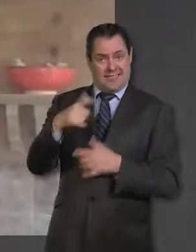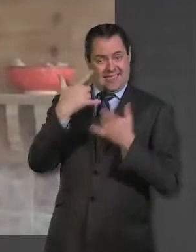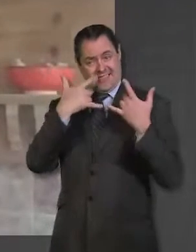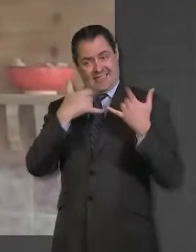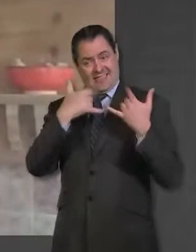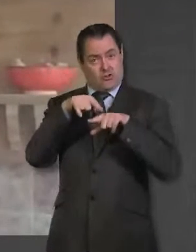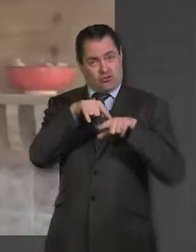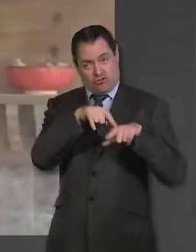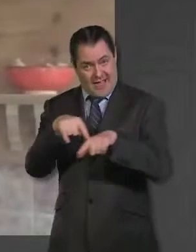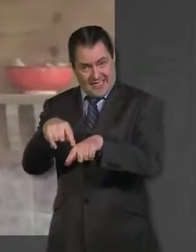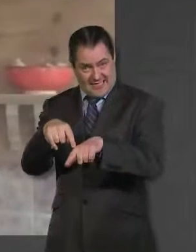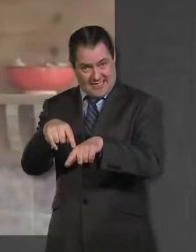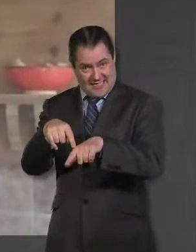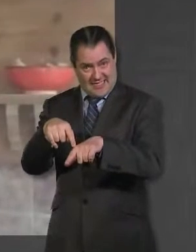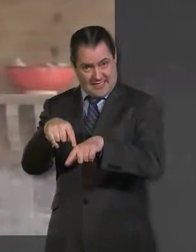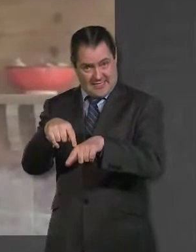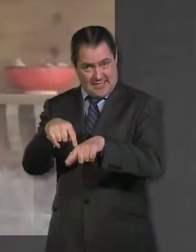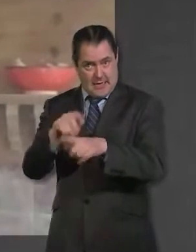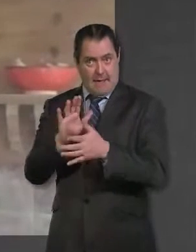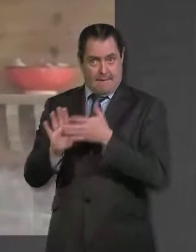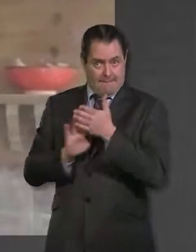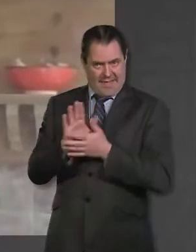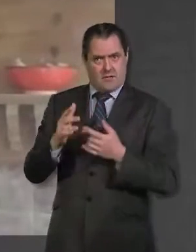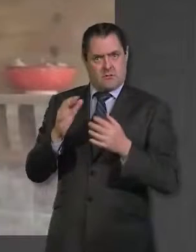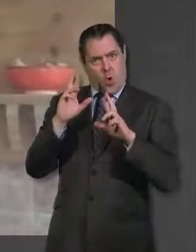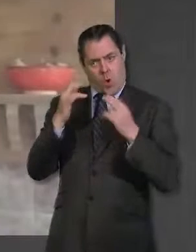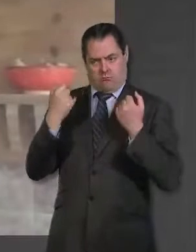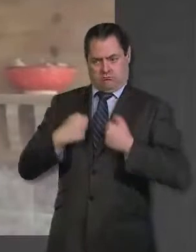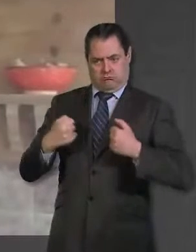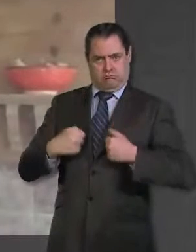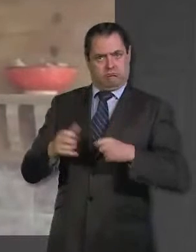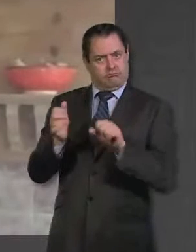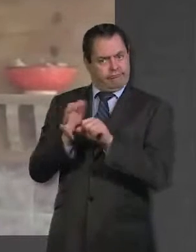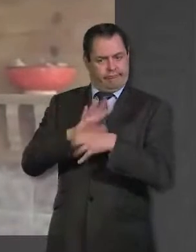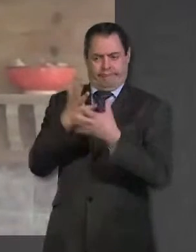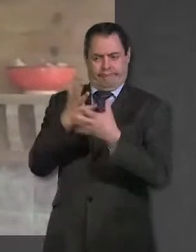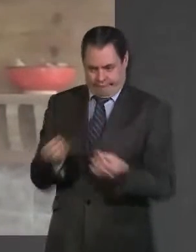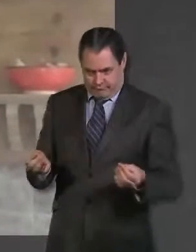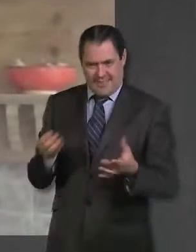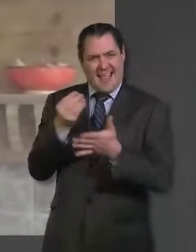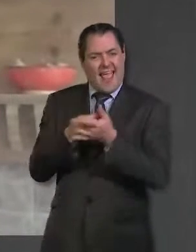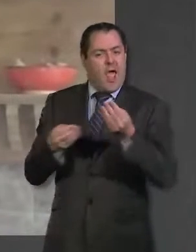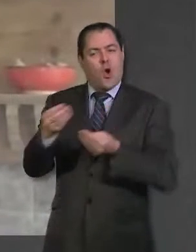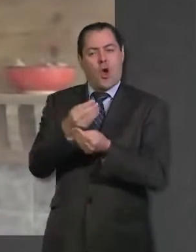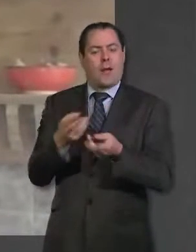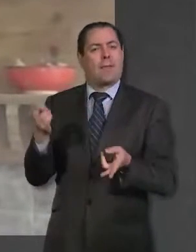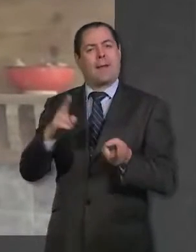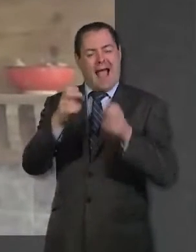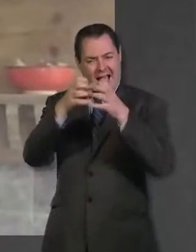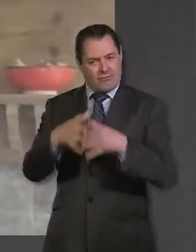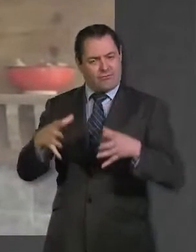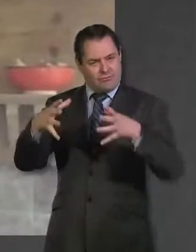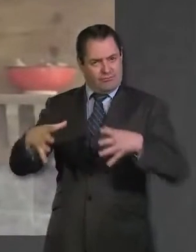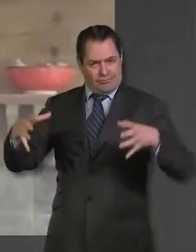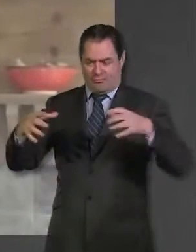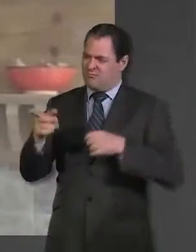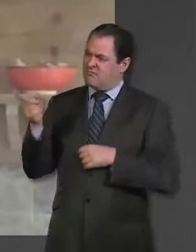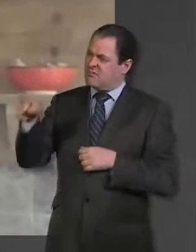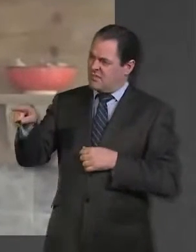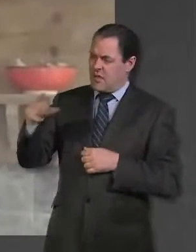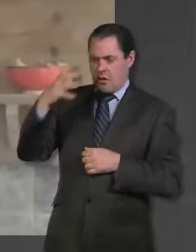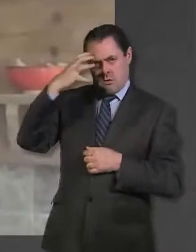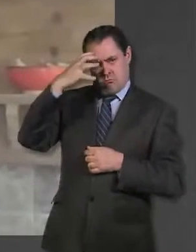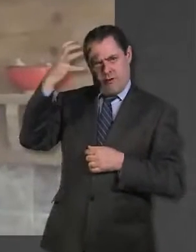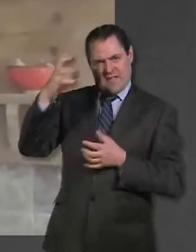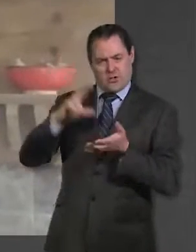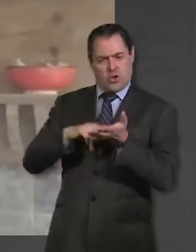this virus while reopening the economy. Professor Newton, as a noted epidemiologist, how important is it to